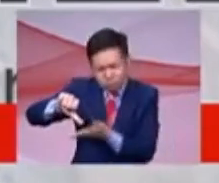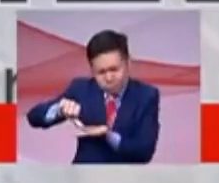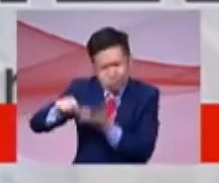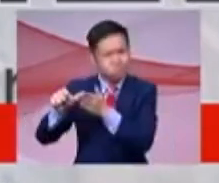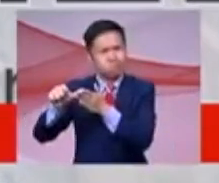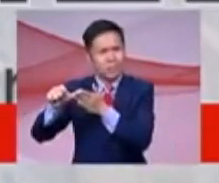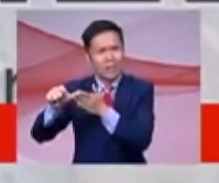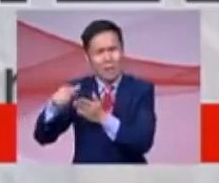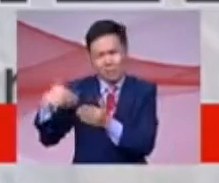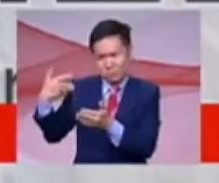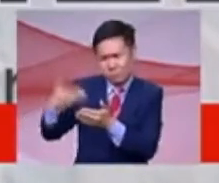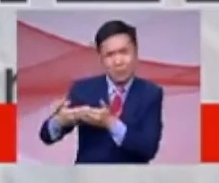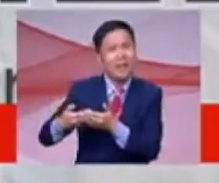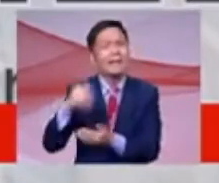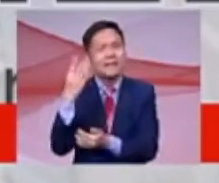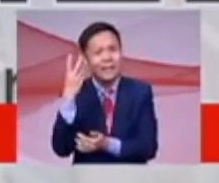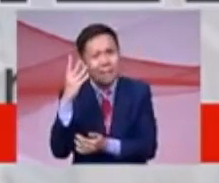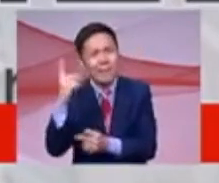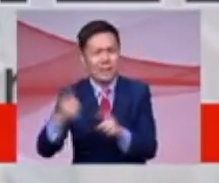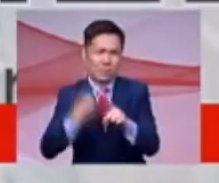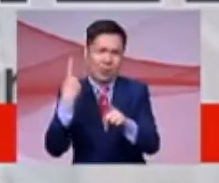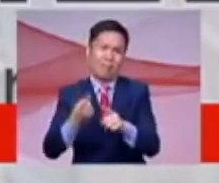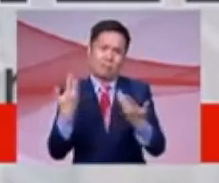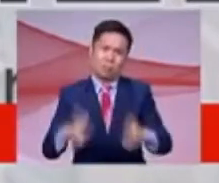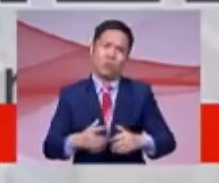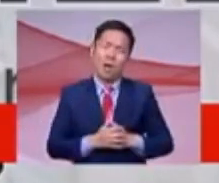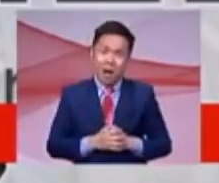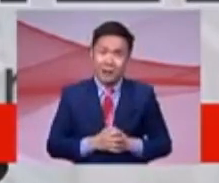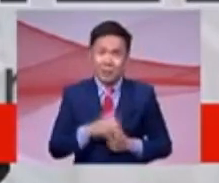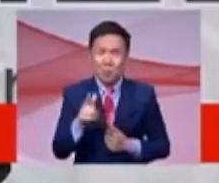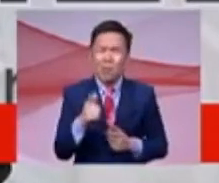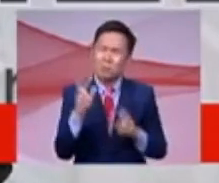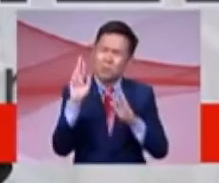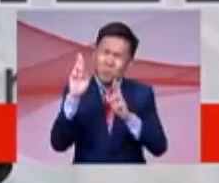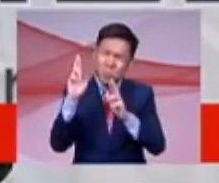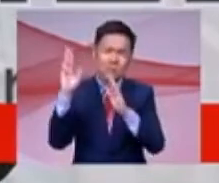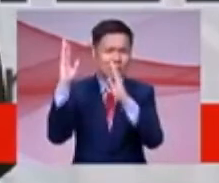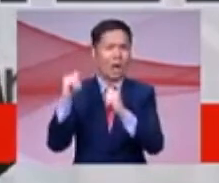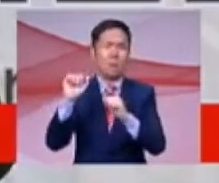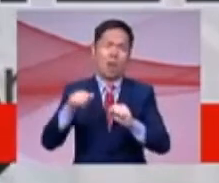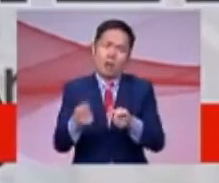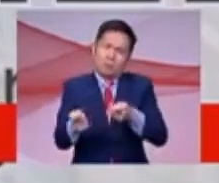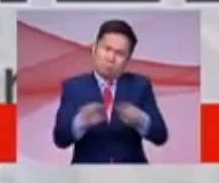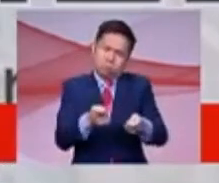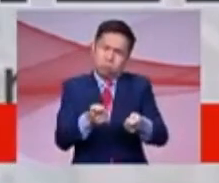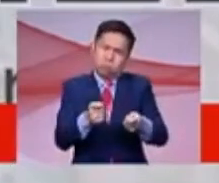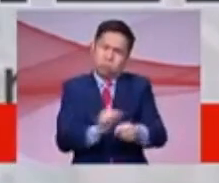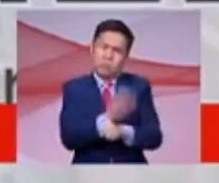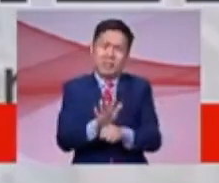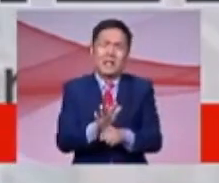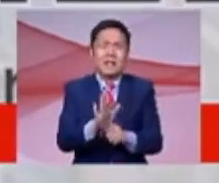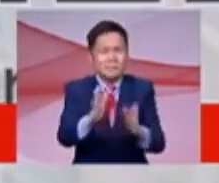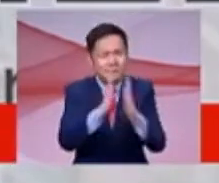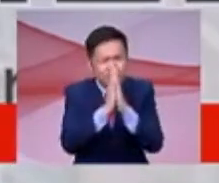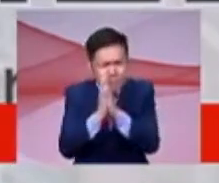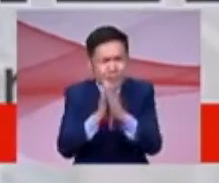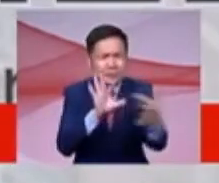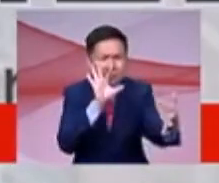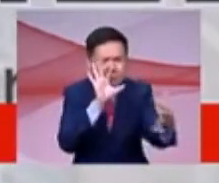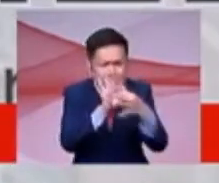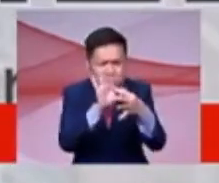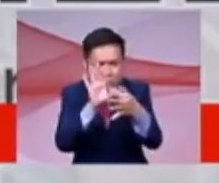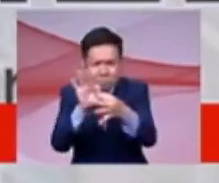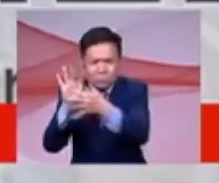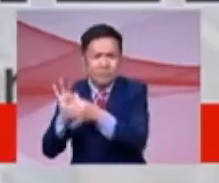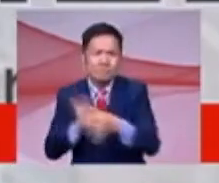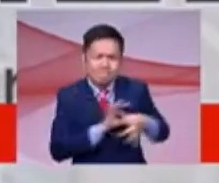months. So we hope that we can curb the infection in time to come. So we need the collaboration from everyone.